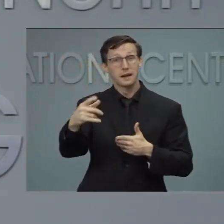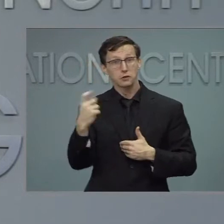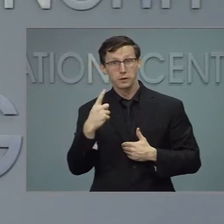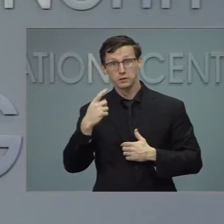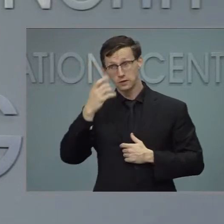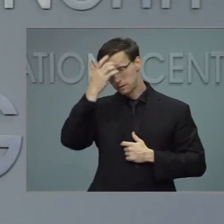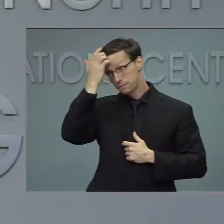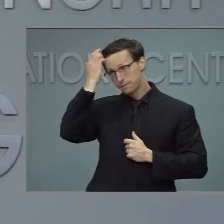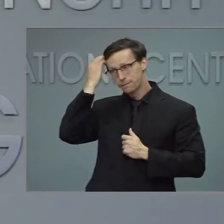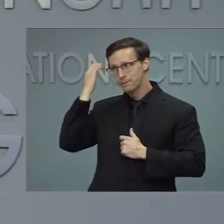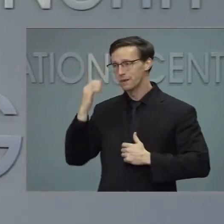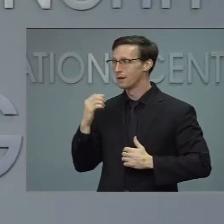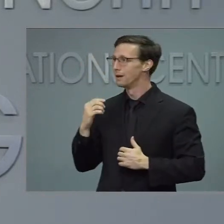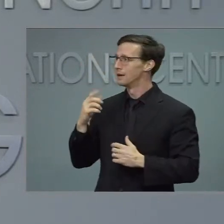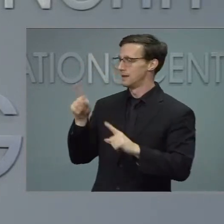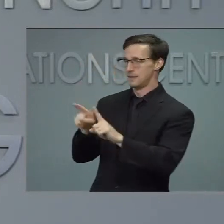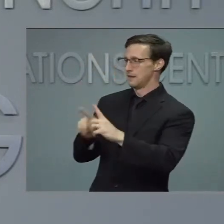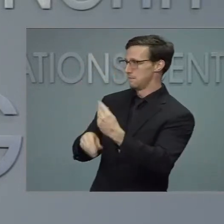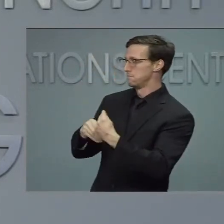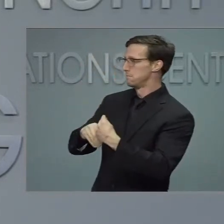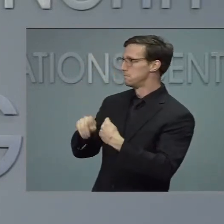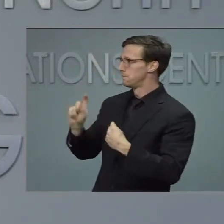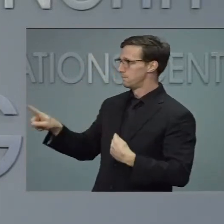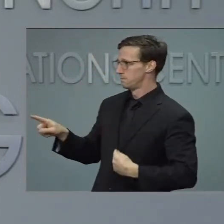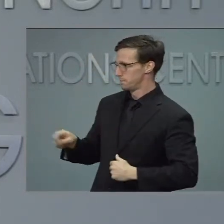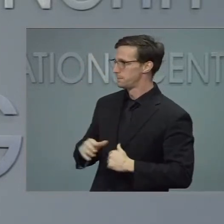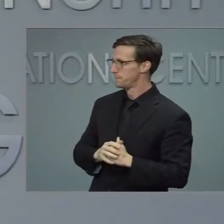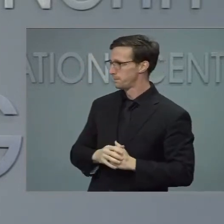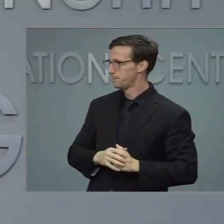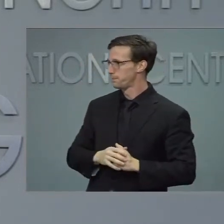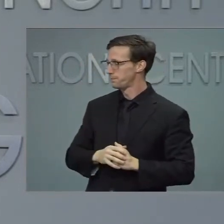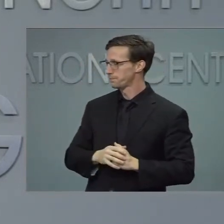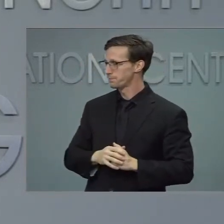We have a follow-up. Derek Dellinger, Fox 46.